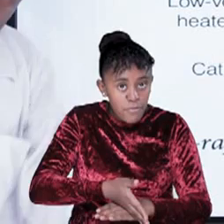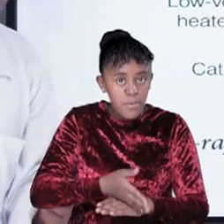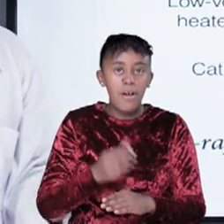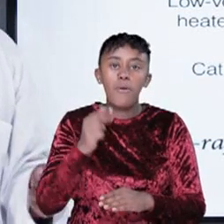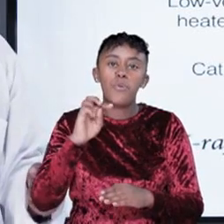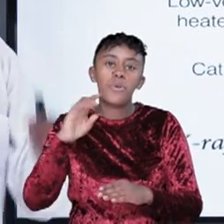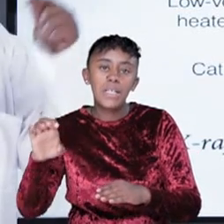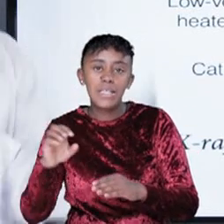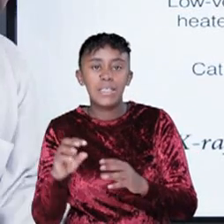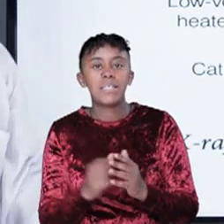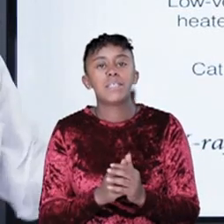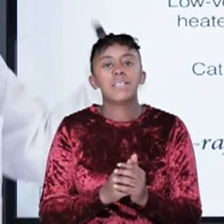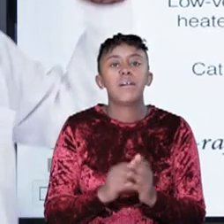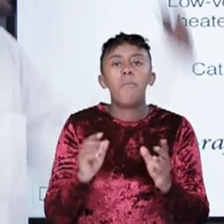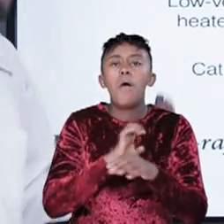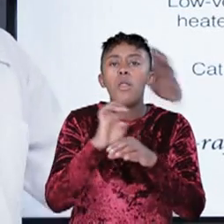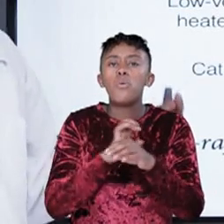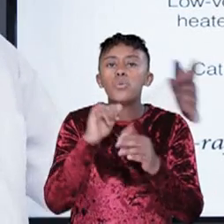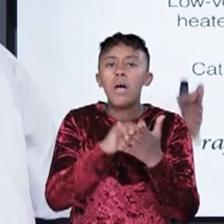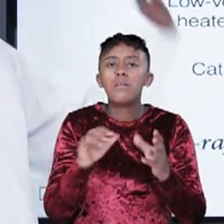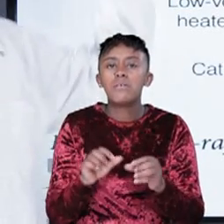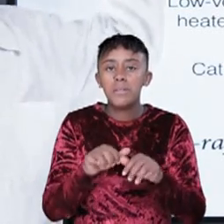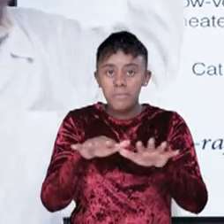After anode is struck by